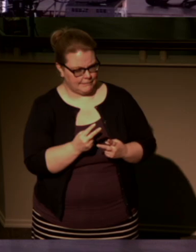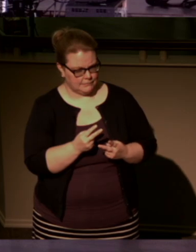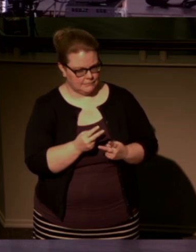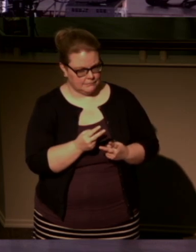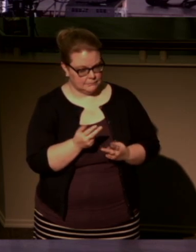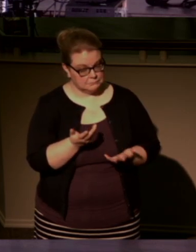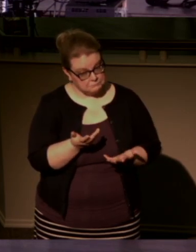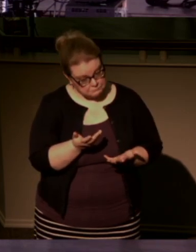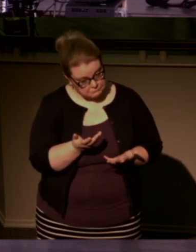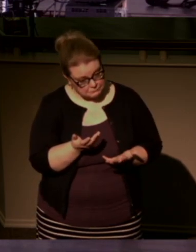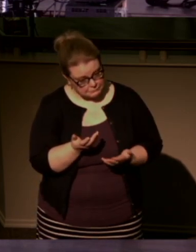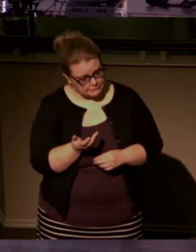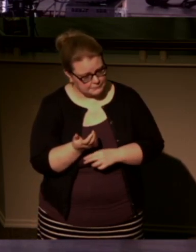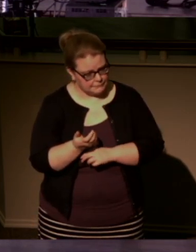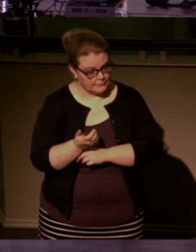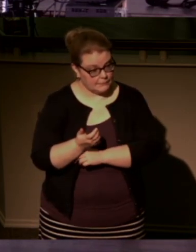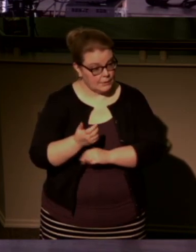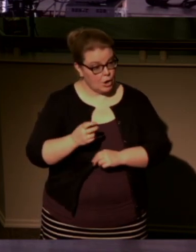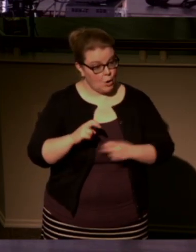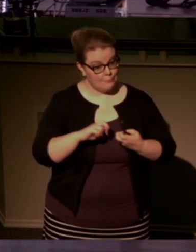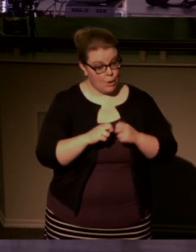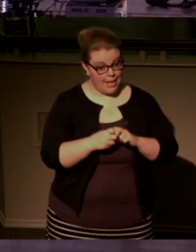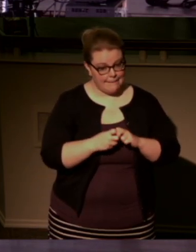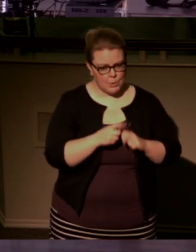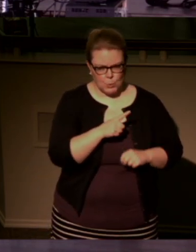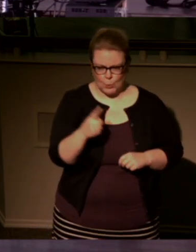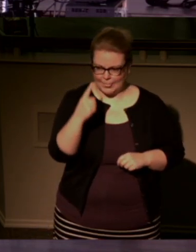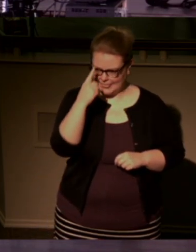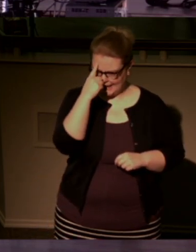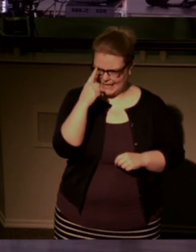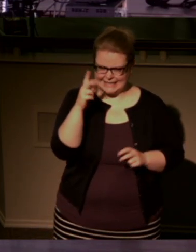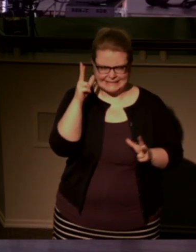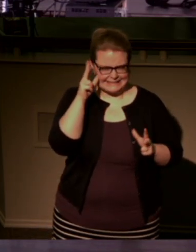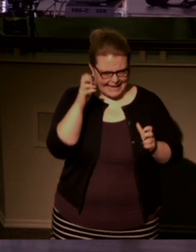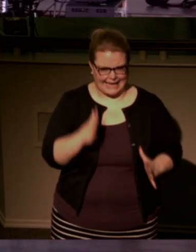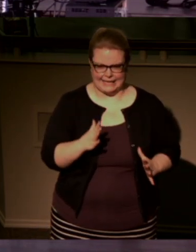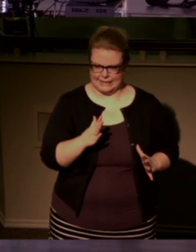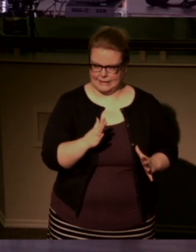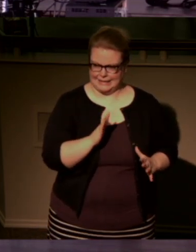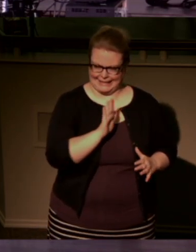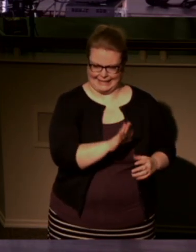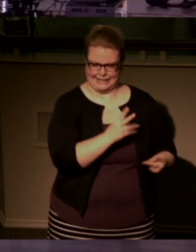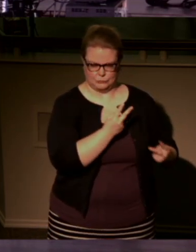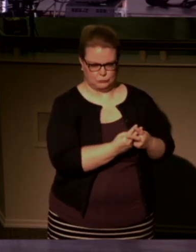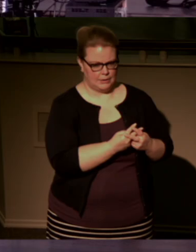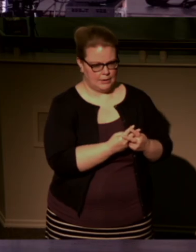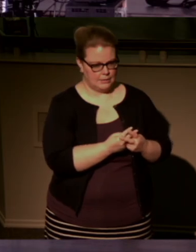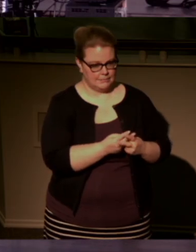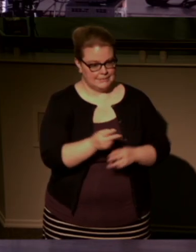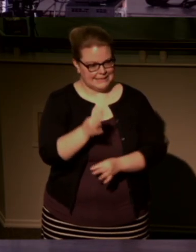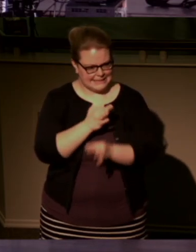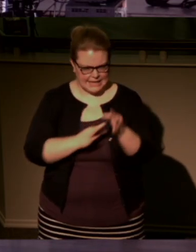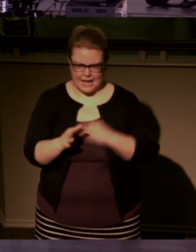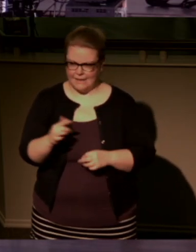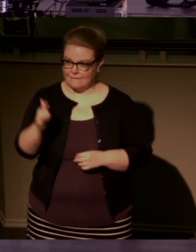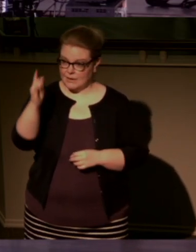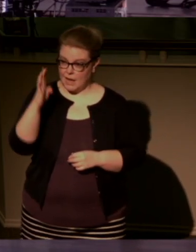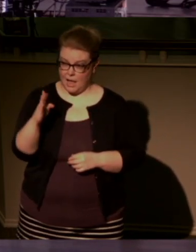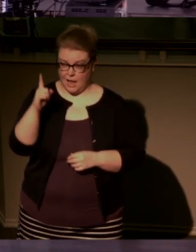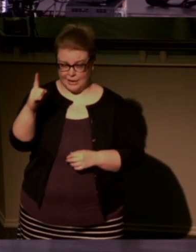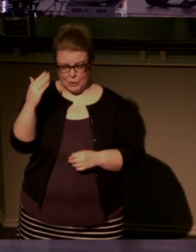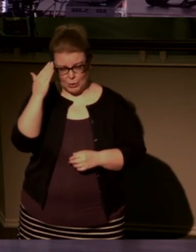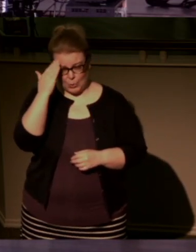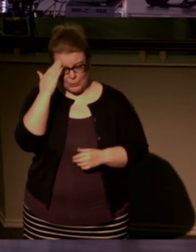And your problem is that you think it's Satan who has trapped you, instead of God being sovereign